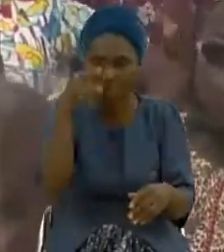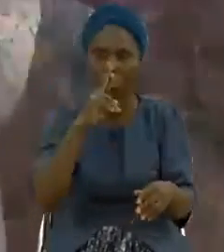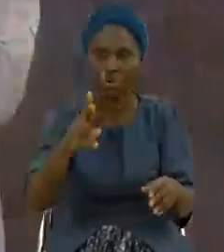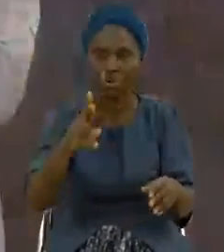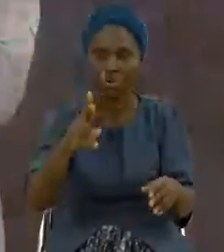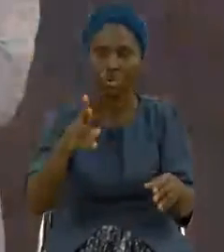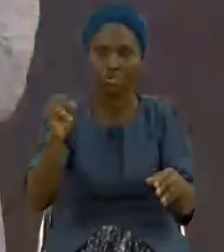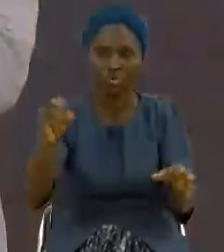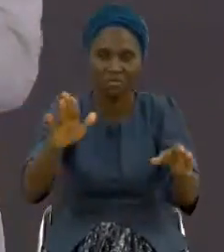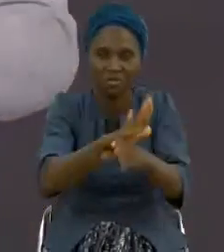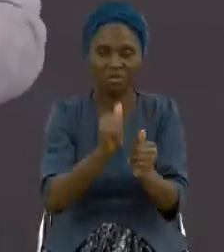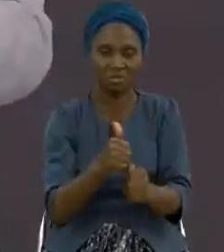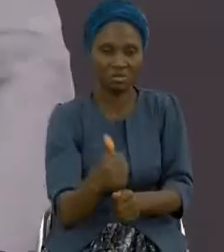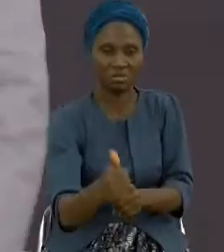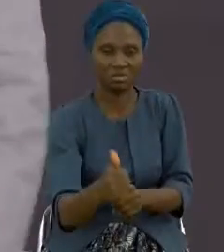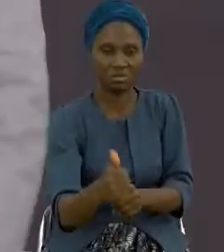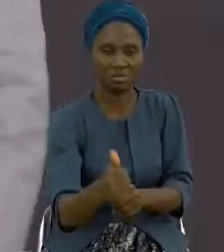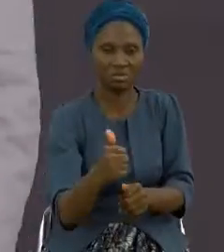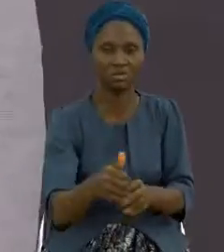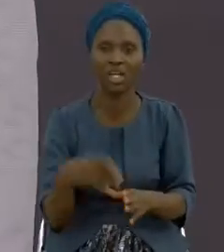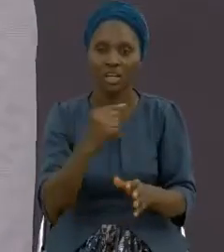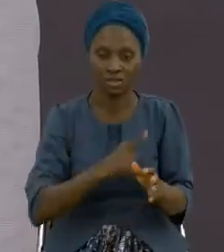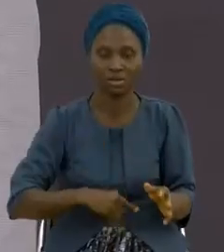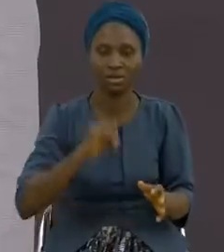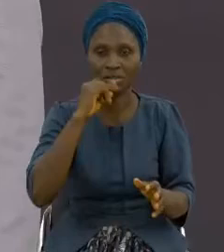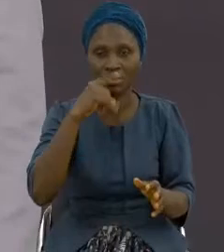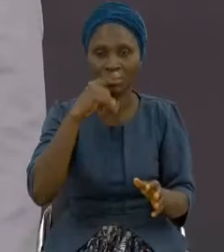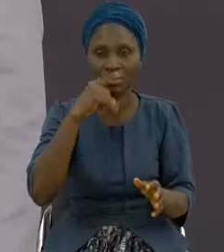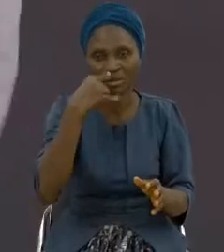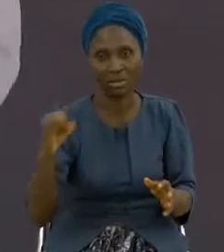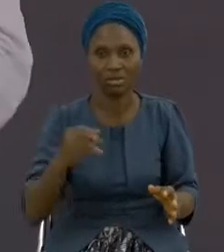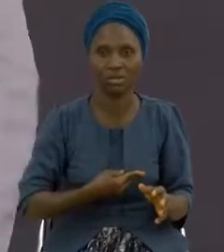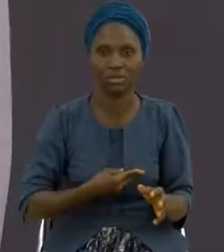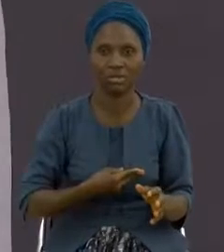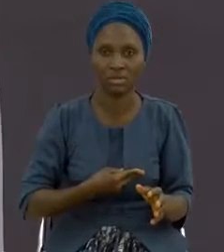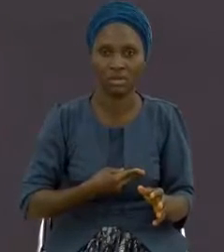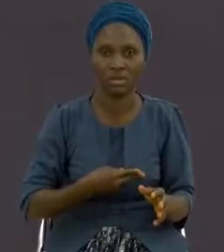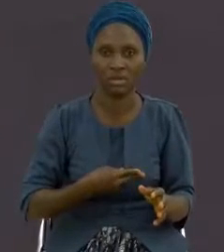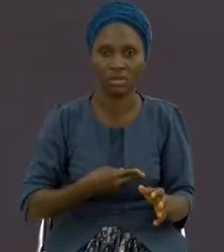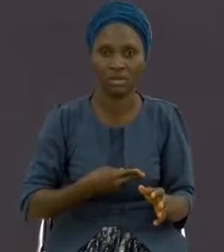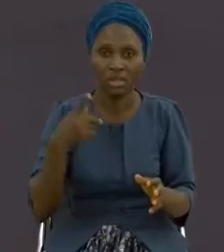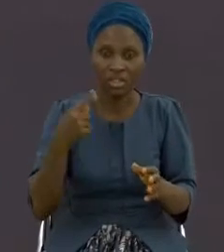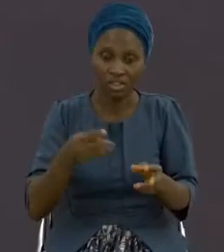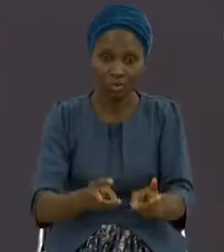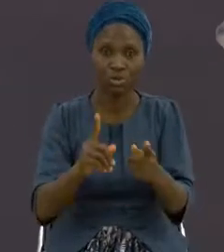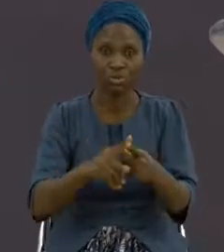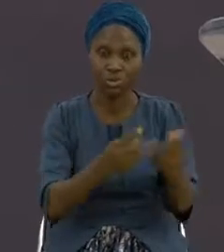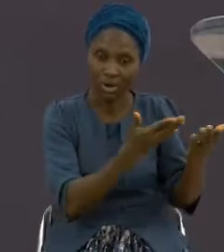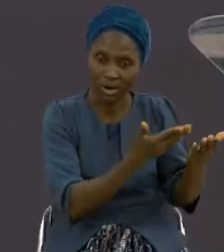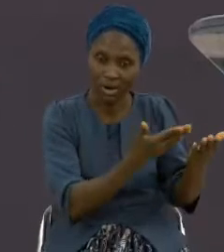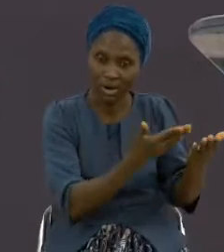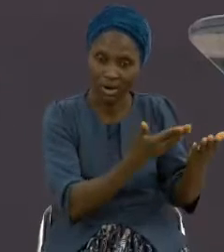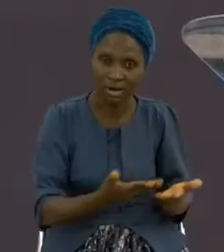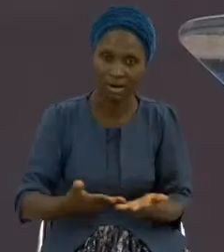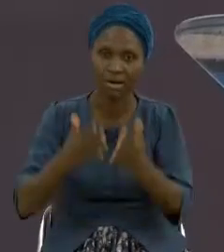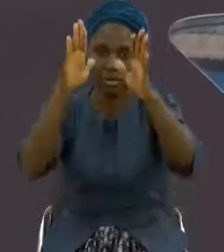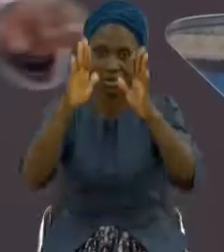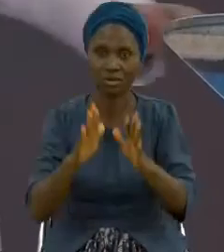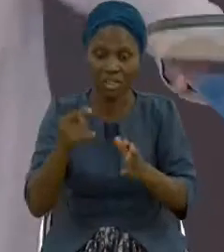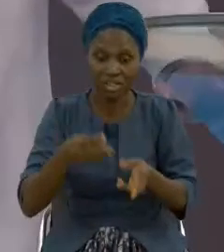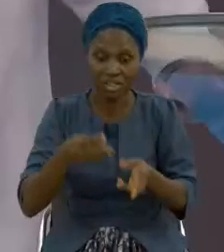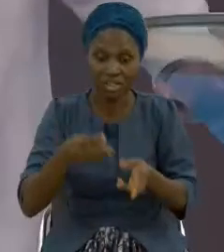us a way to carry miracle, and a way to possess miracle, and a way to